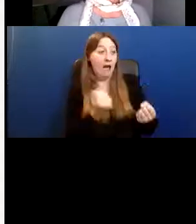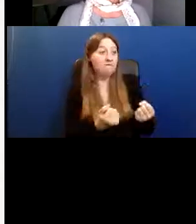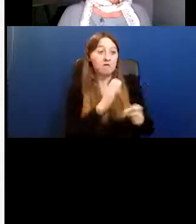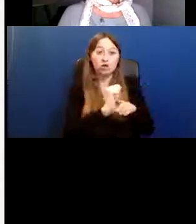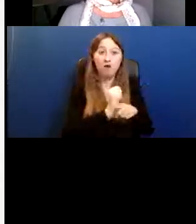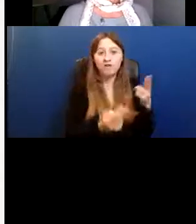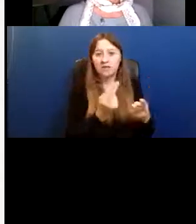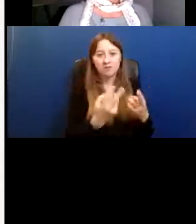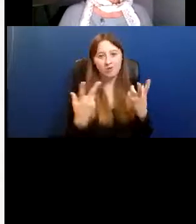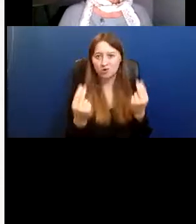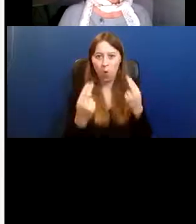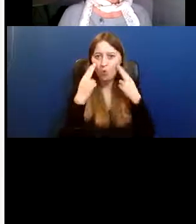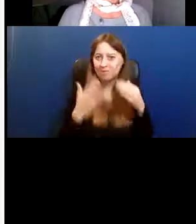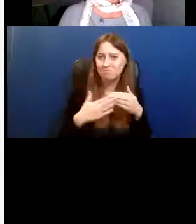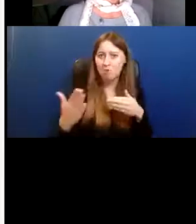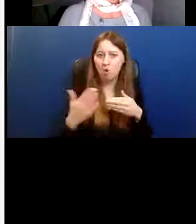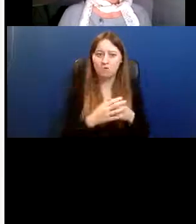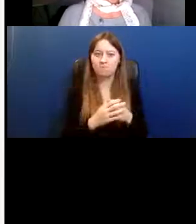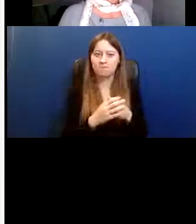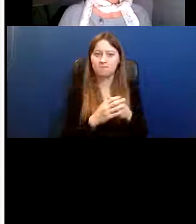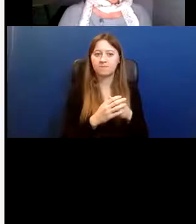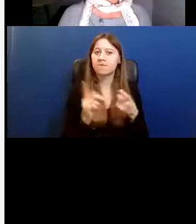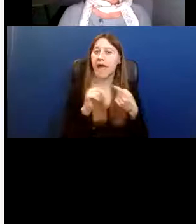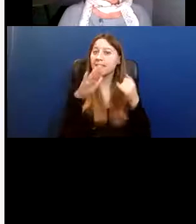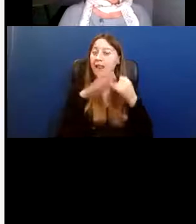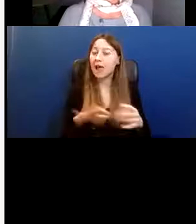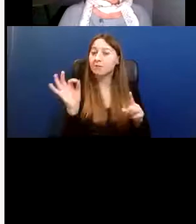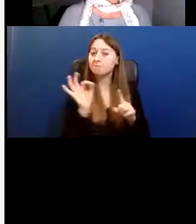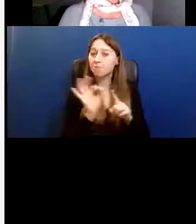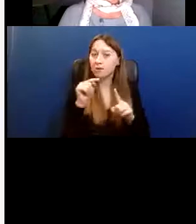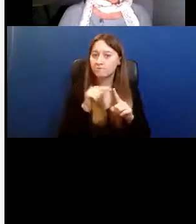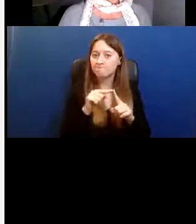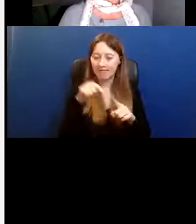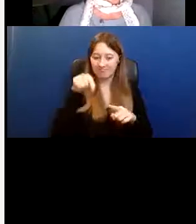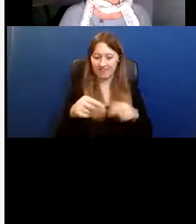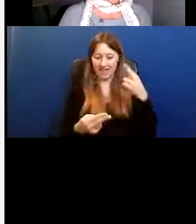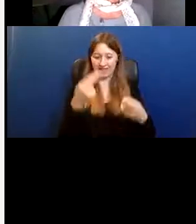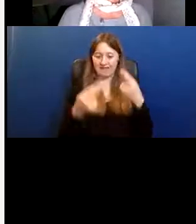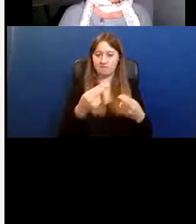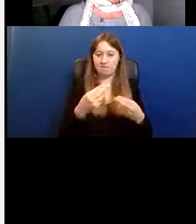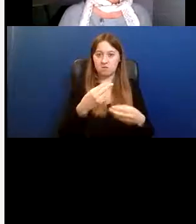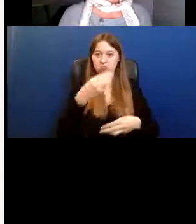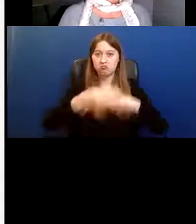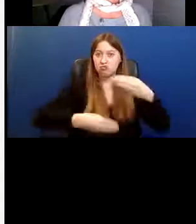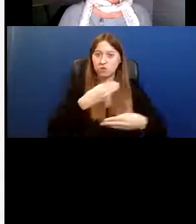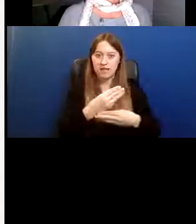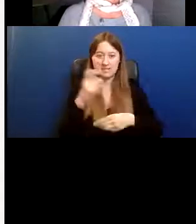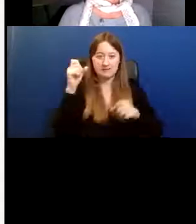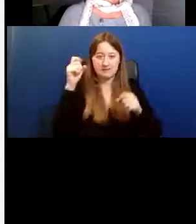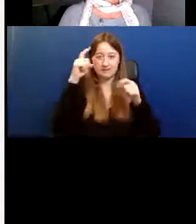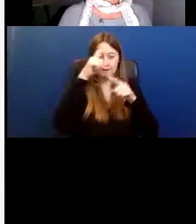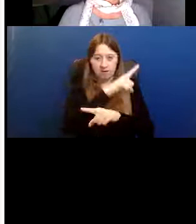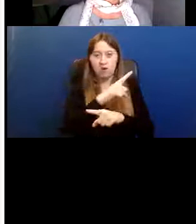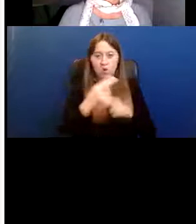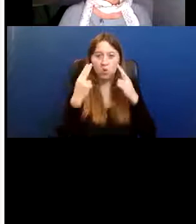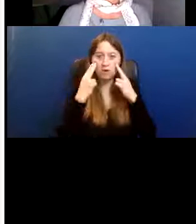the final point really is that it's a complex process, and assessment needs skilled assessors. And I think deaf people have a